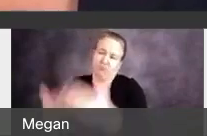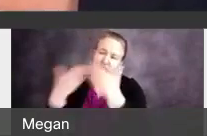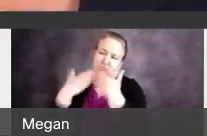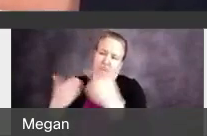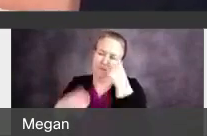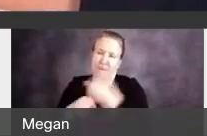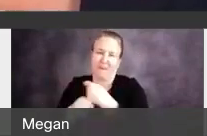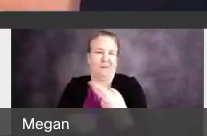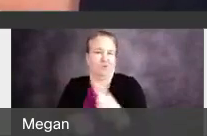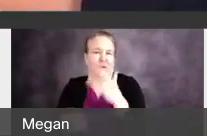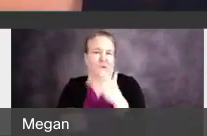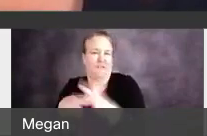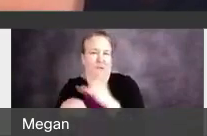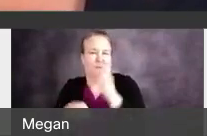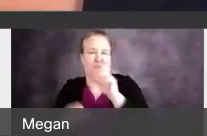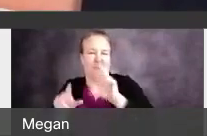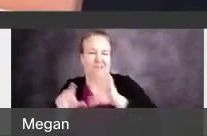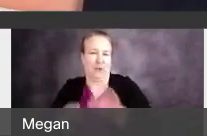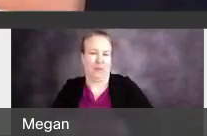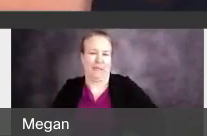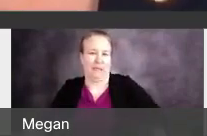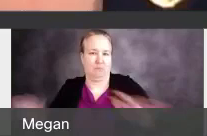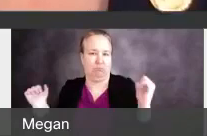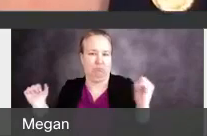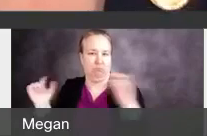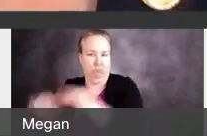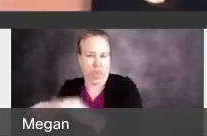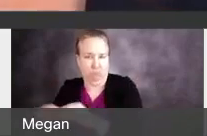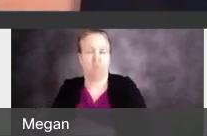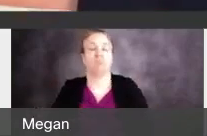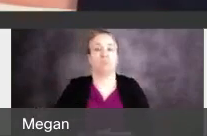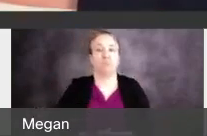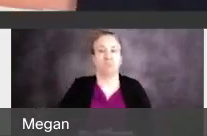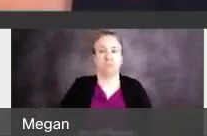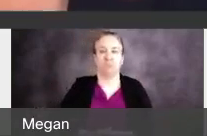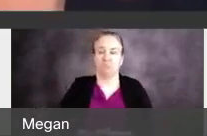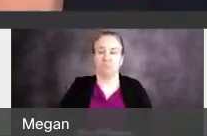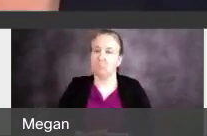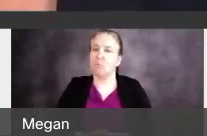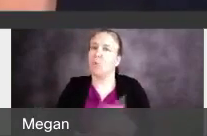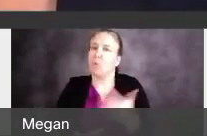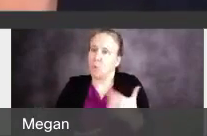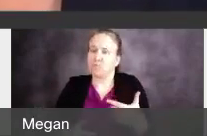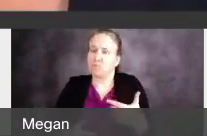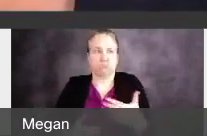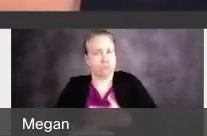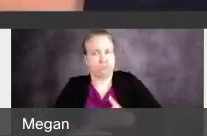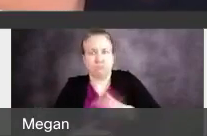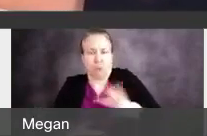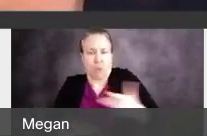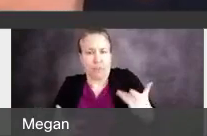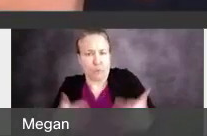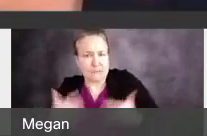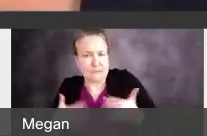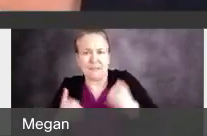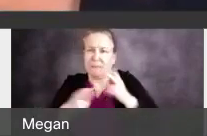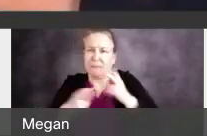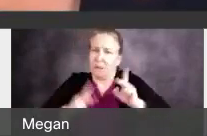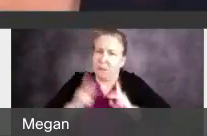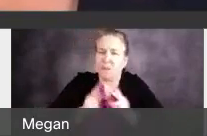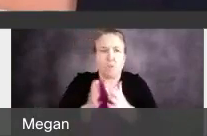high school available to the county. I am very encouraged by the enthusiasm that so many individuals have